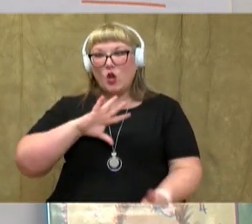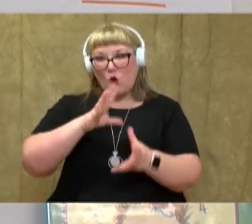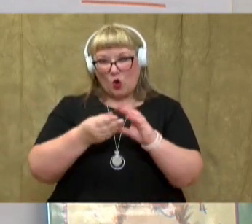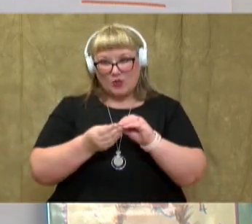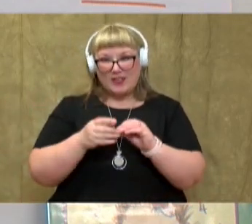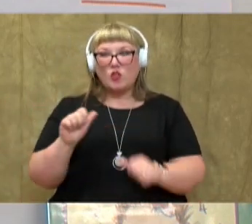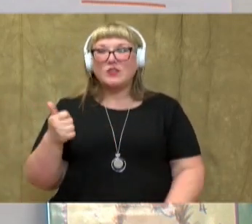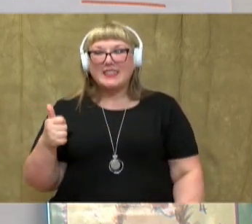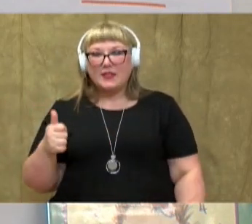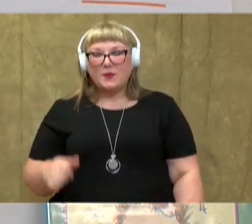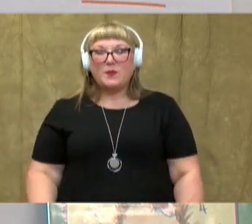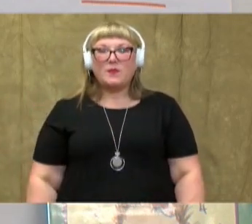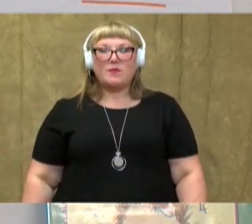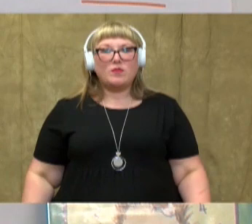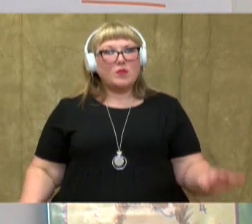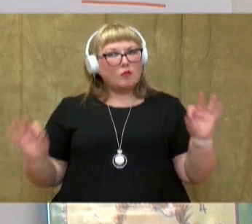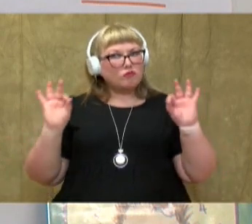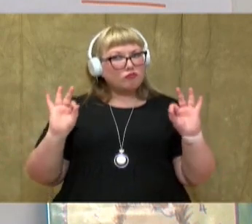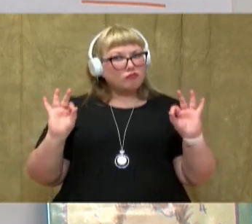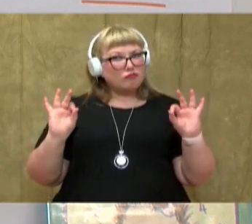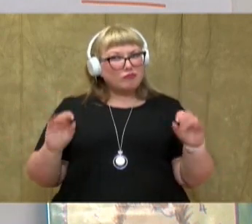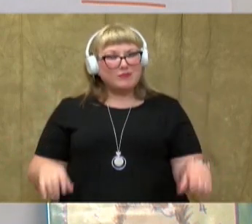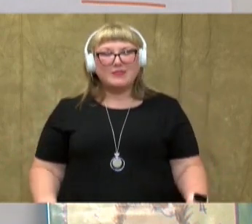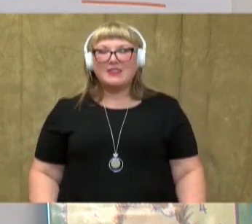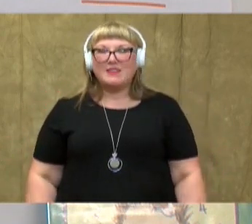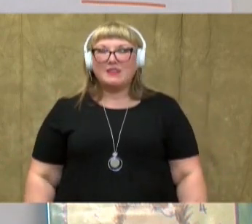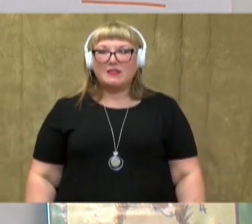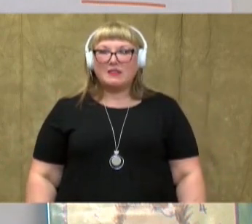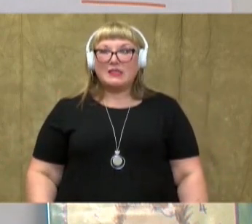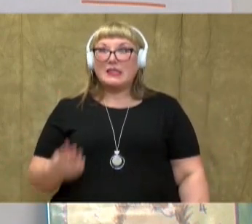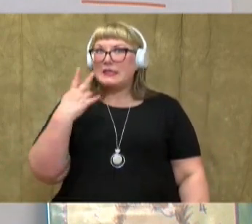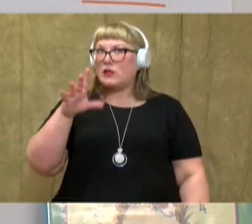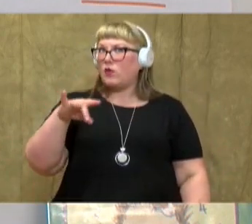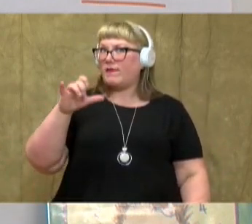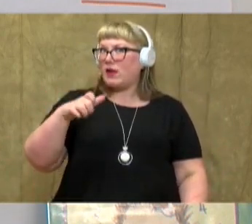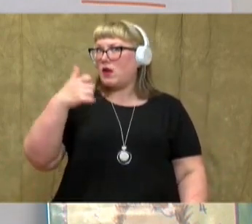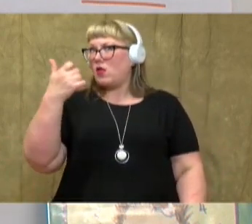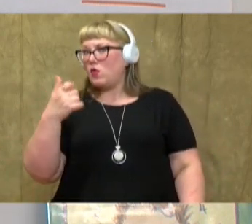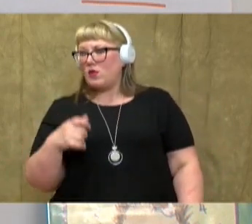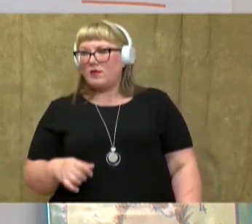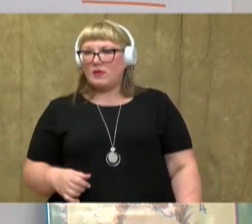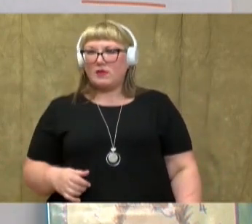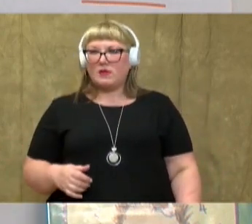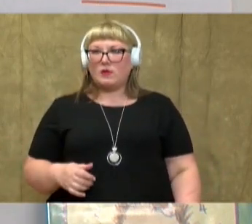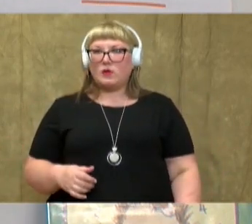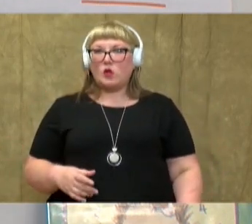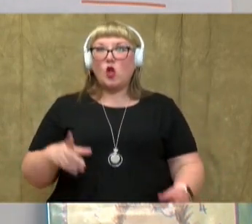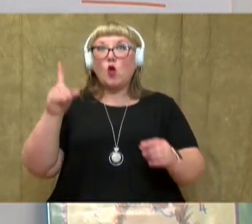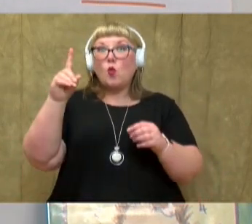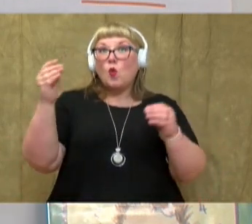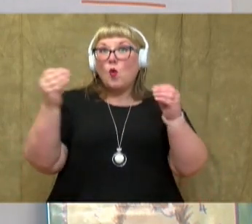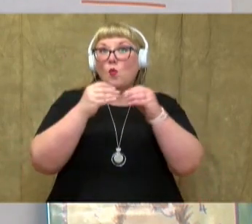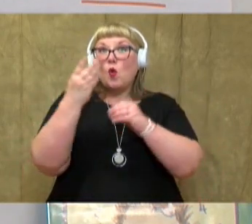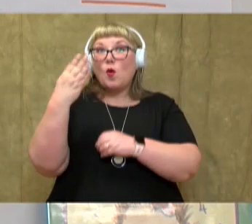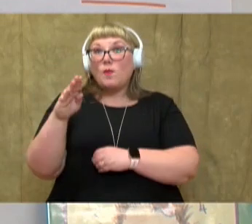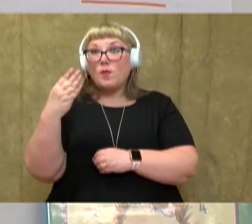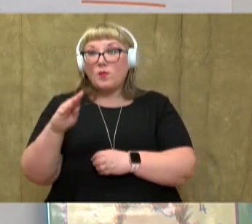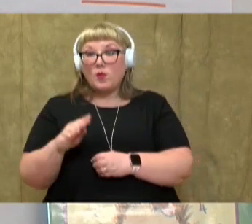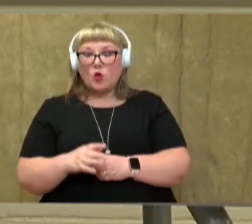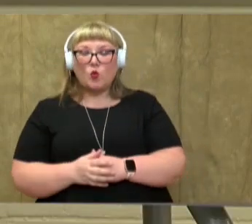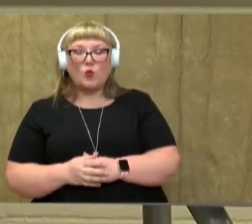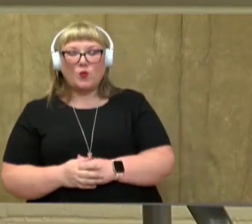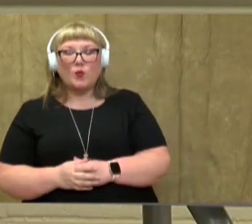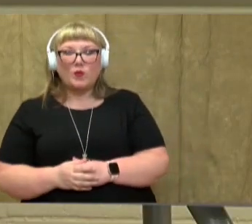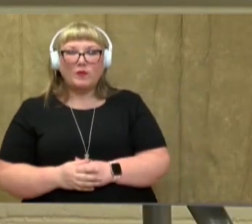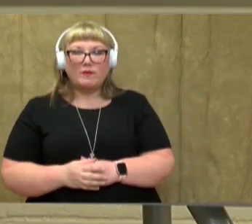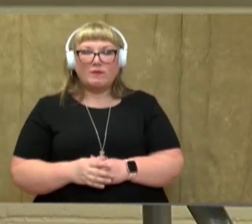altogether. Awesome job. Let's see if we can find another way. Let's move one more blue over to the green